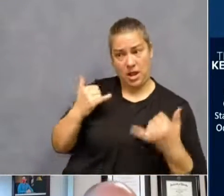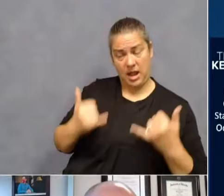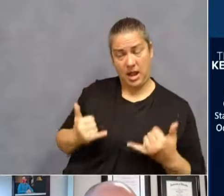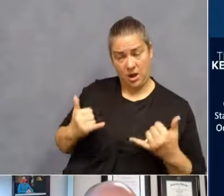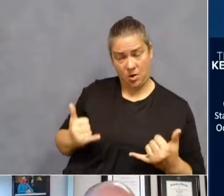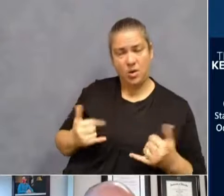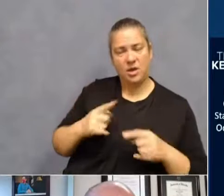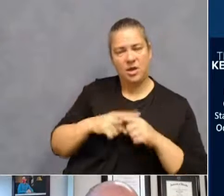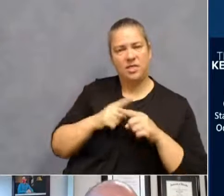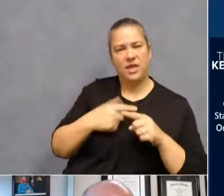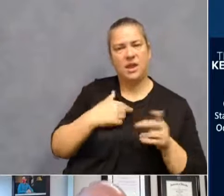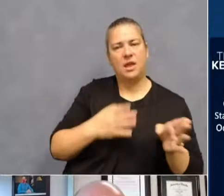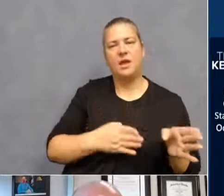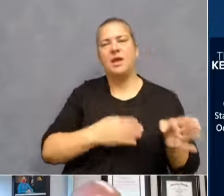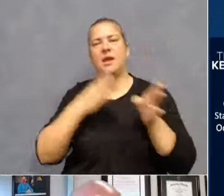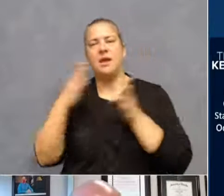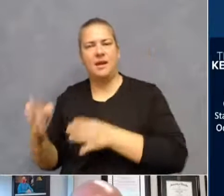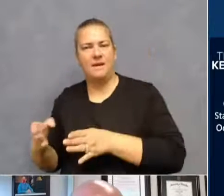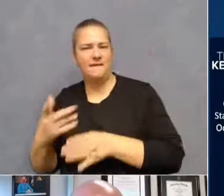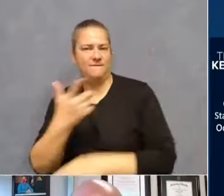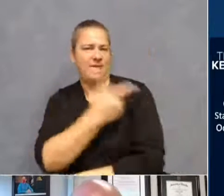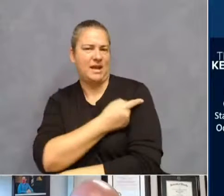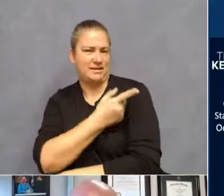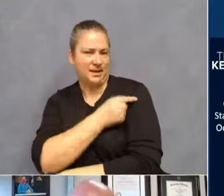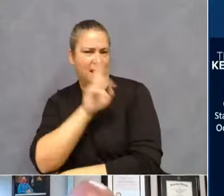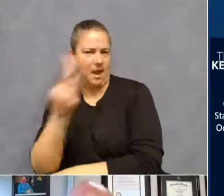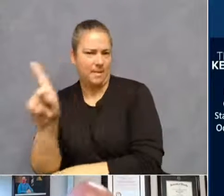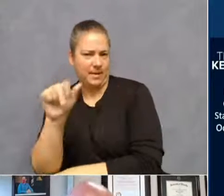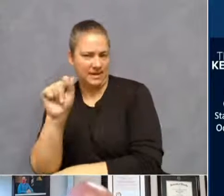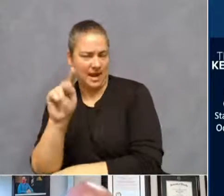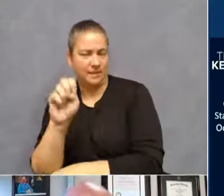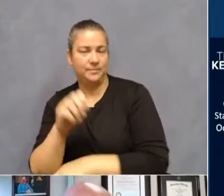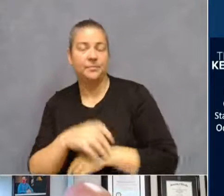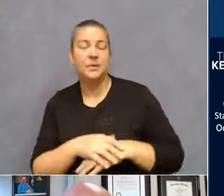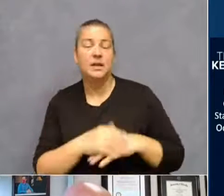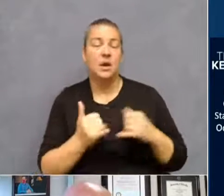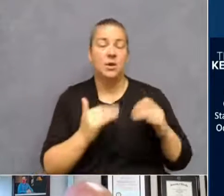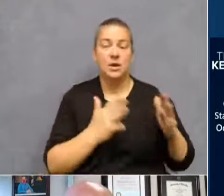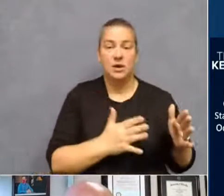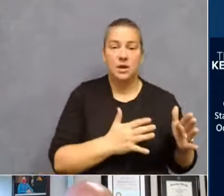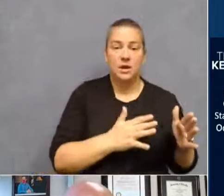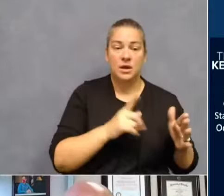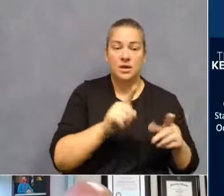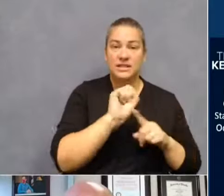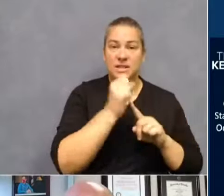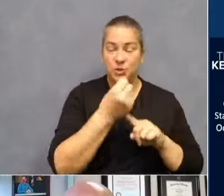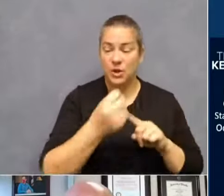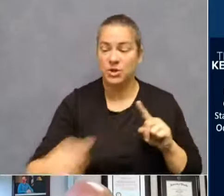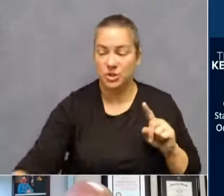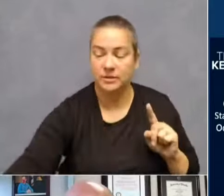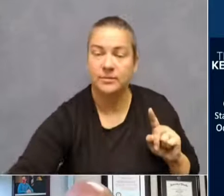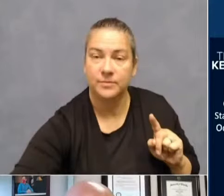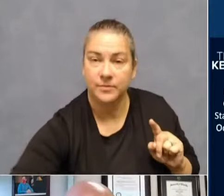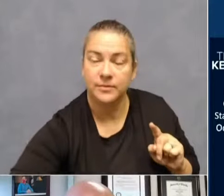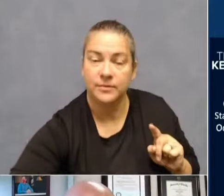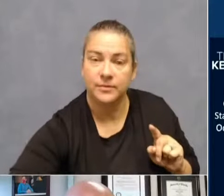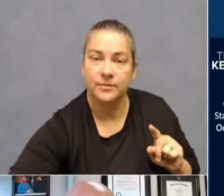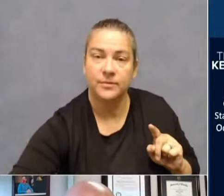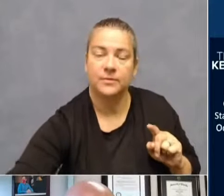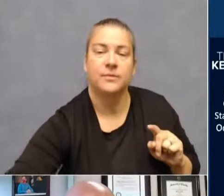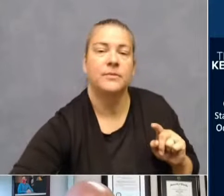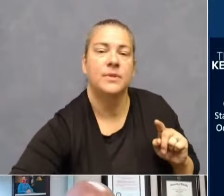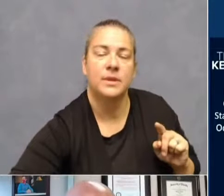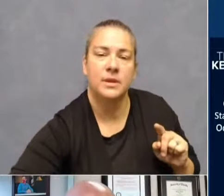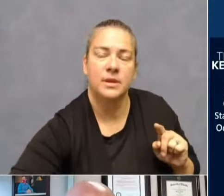update. As far as the situation update on this slide, you have New York, which is orange. In the